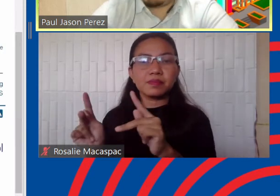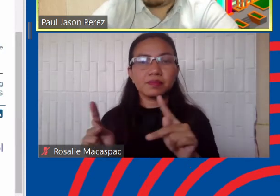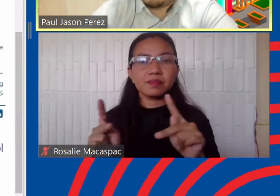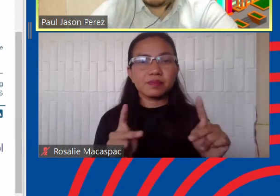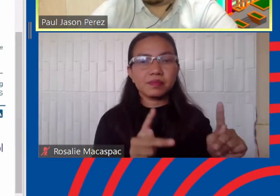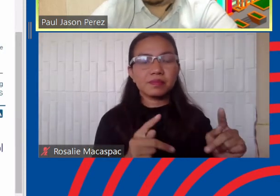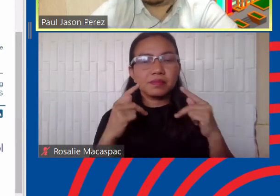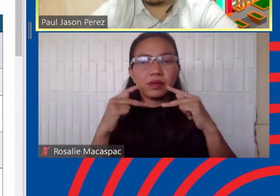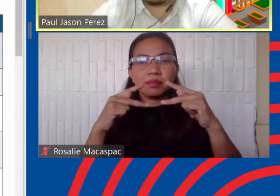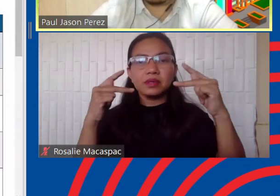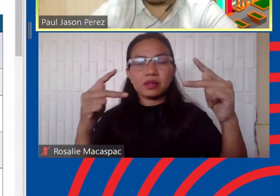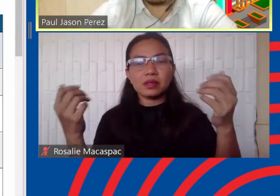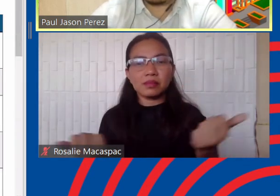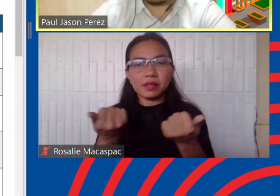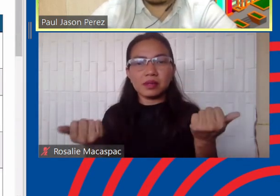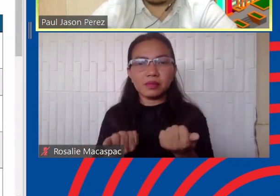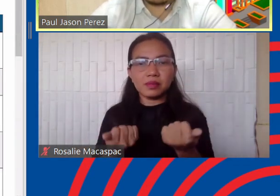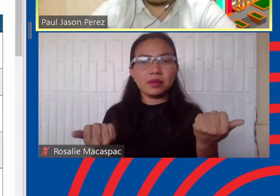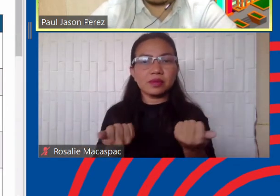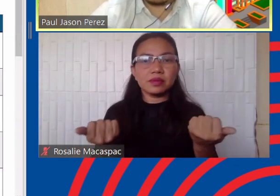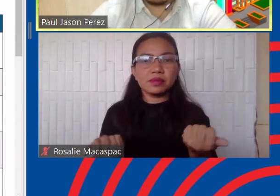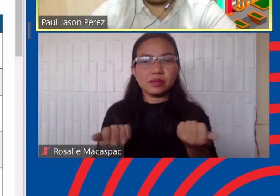publicly available.